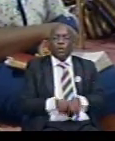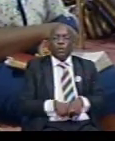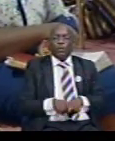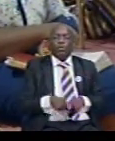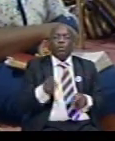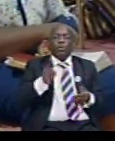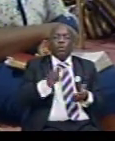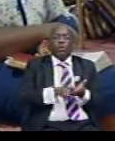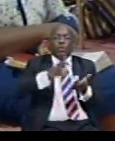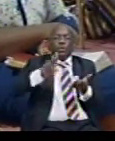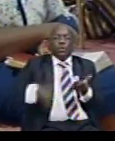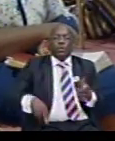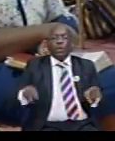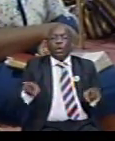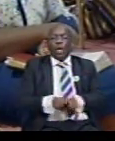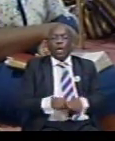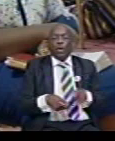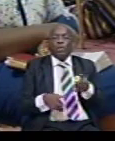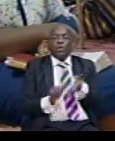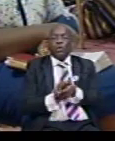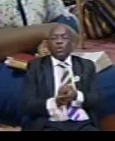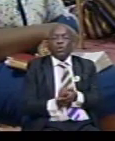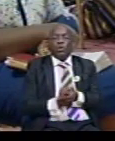as those passionate,